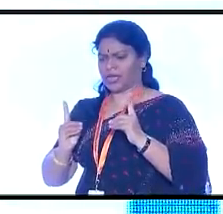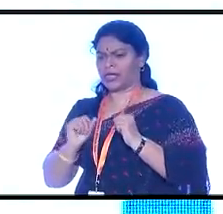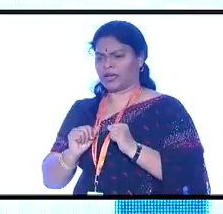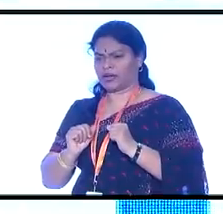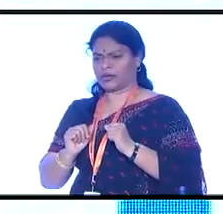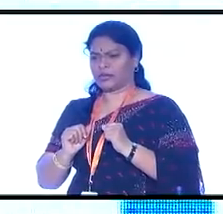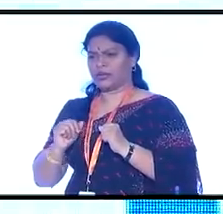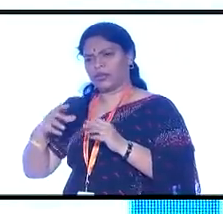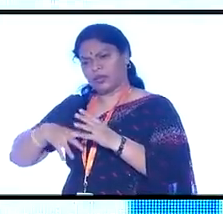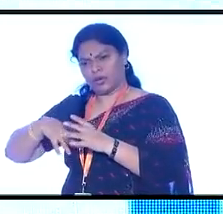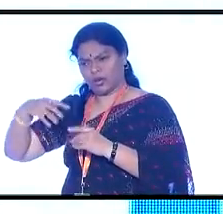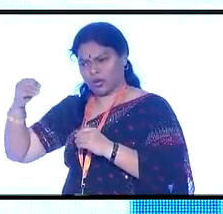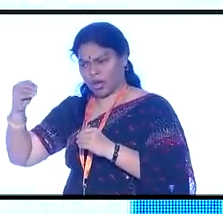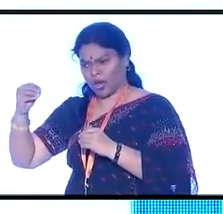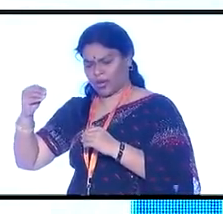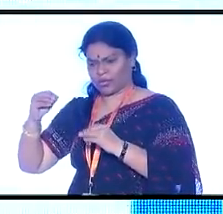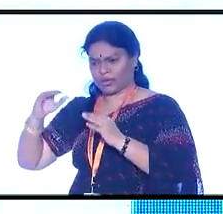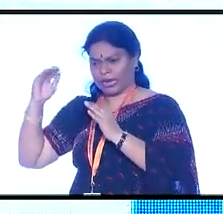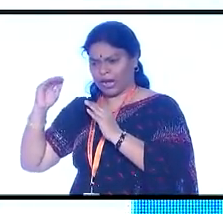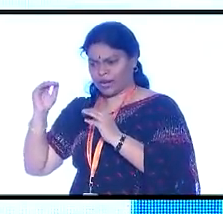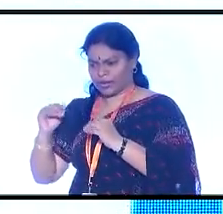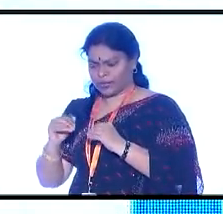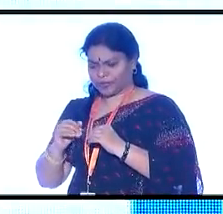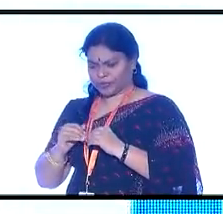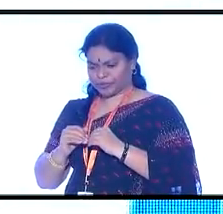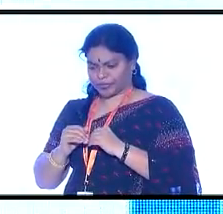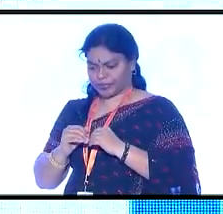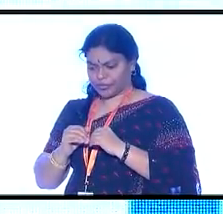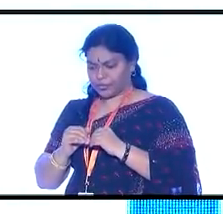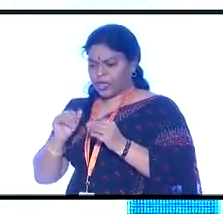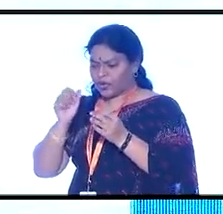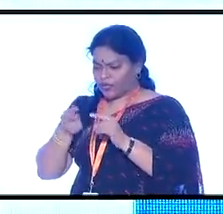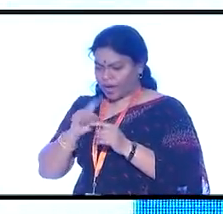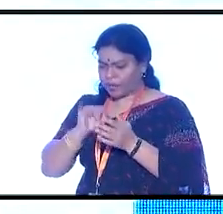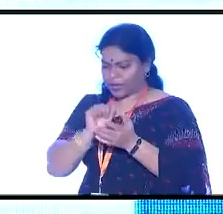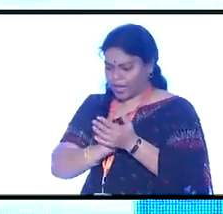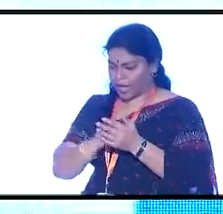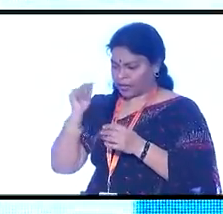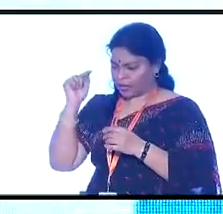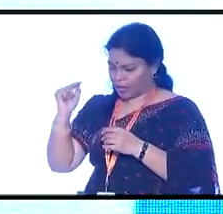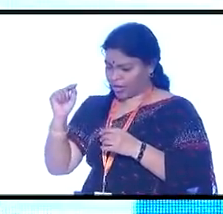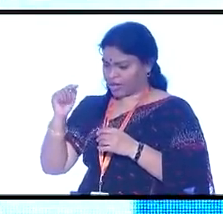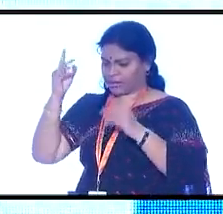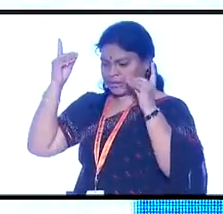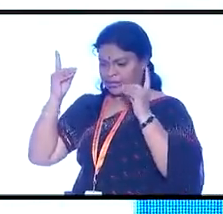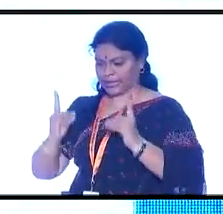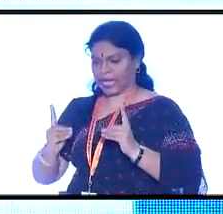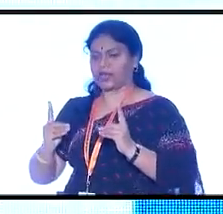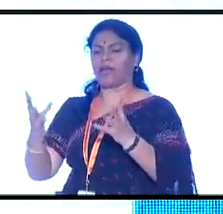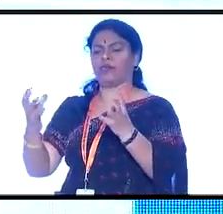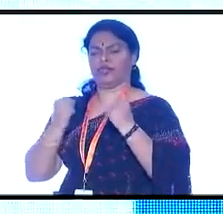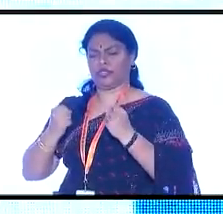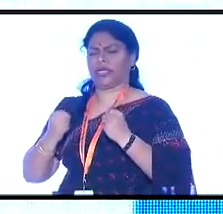they were going to go out in style and nothing less. So from that point to where I decided that I was going to get my